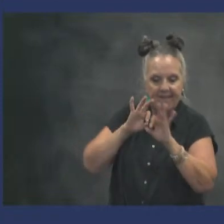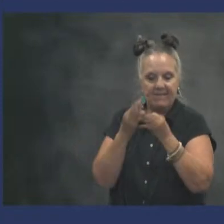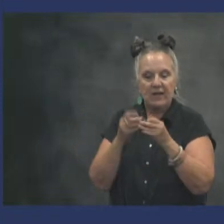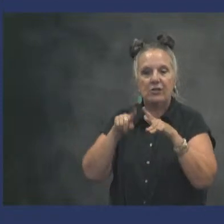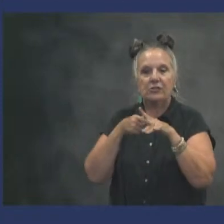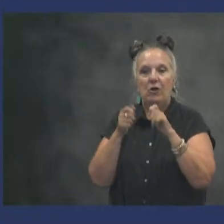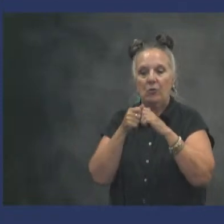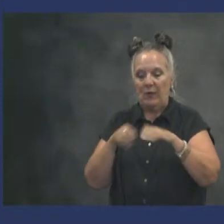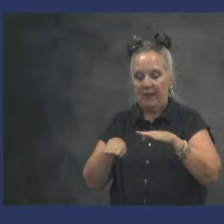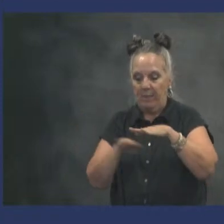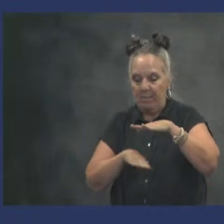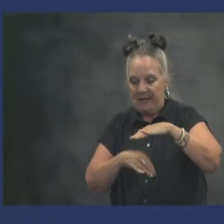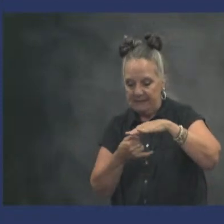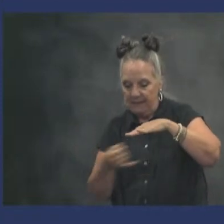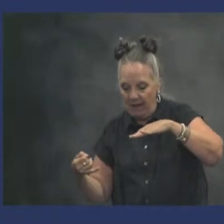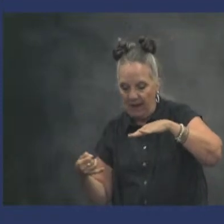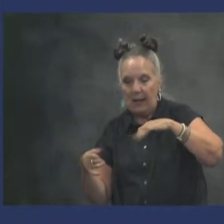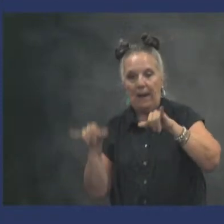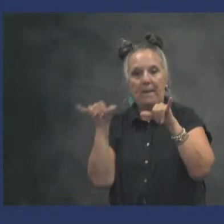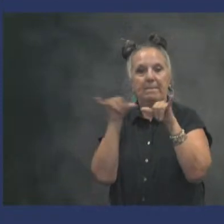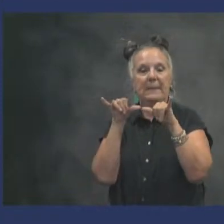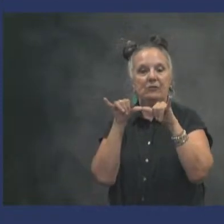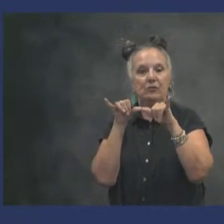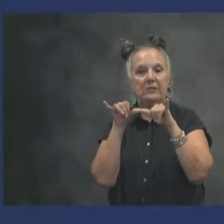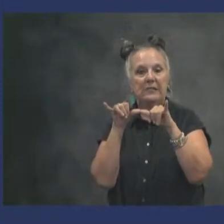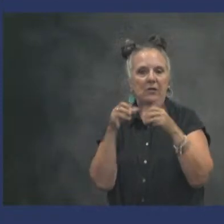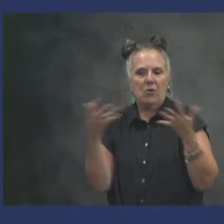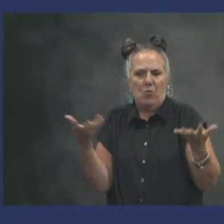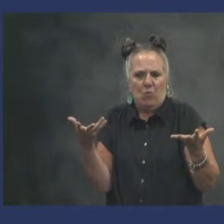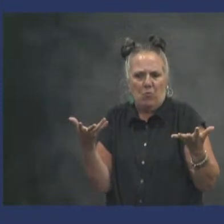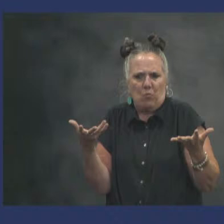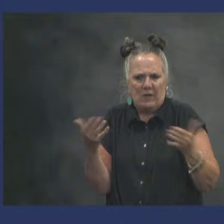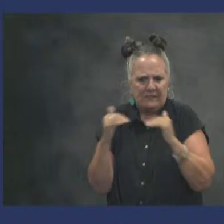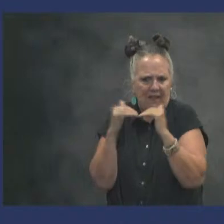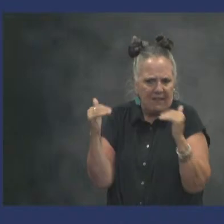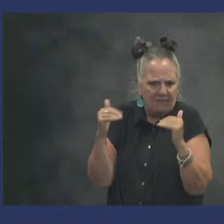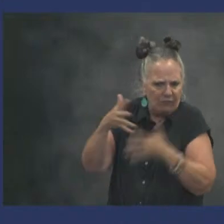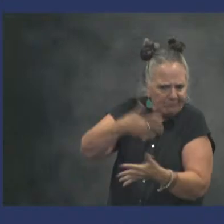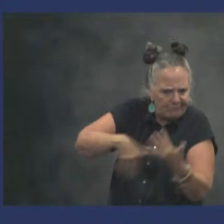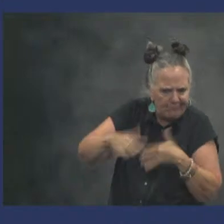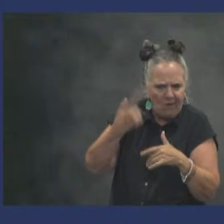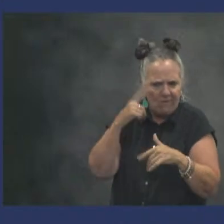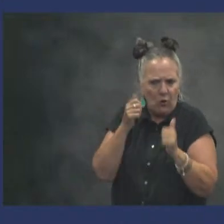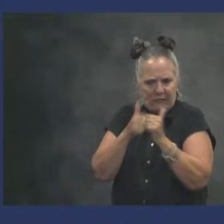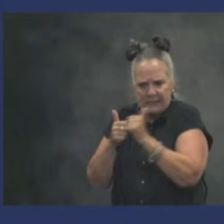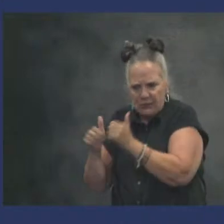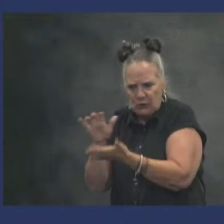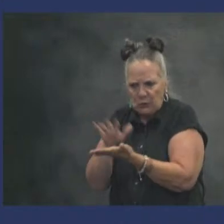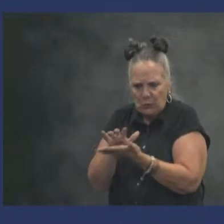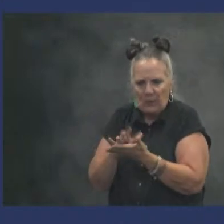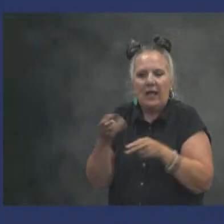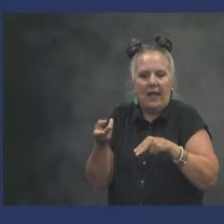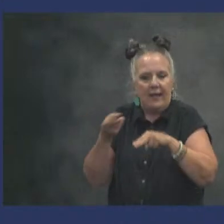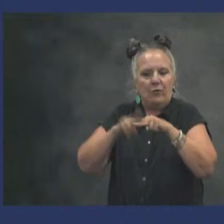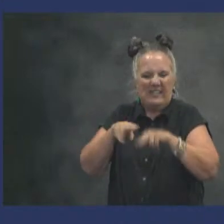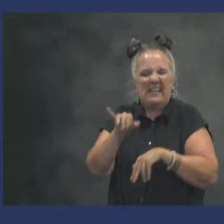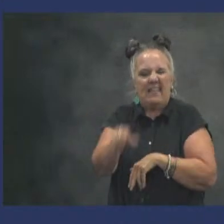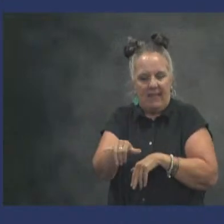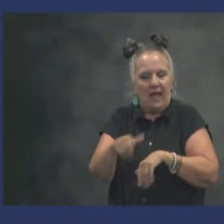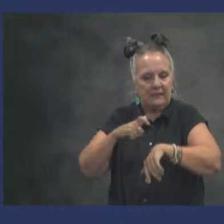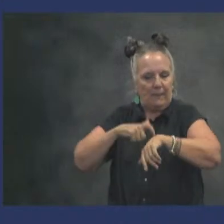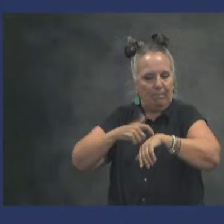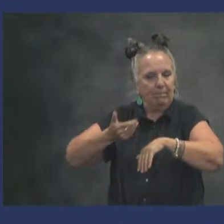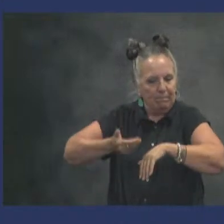with a baseline measurement of what's the level of engagement for each school and increasing that over